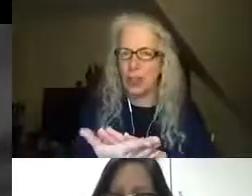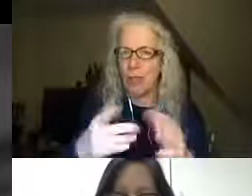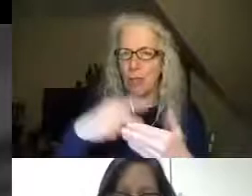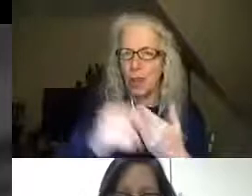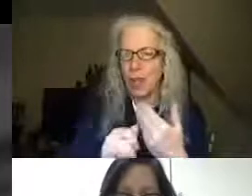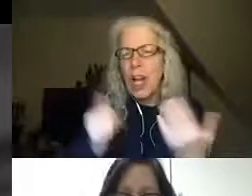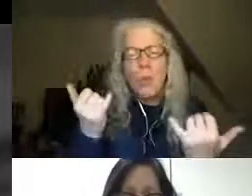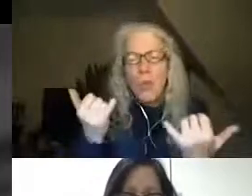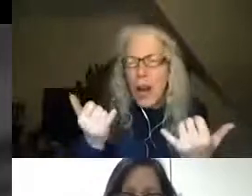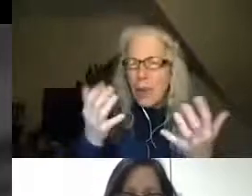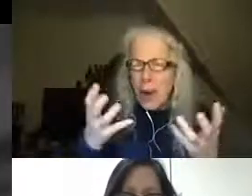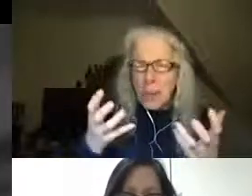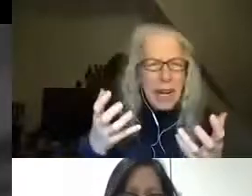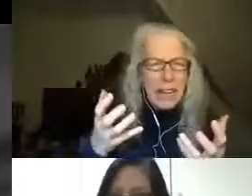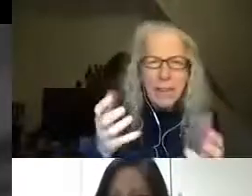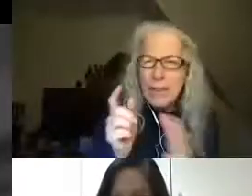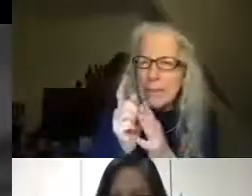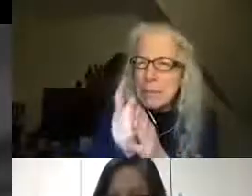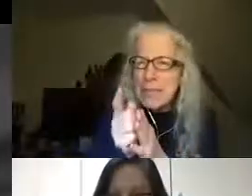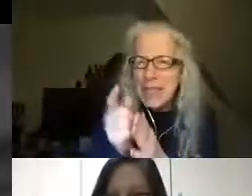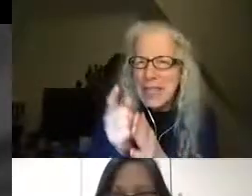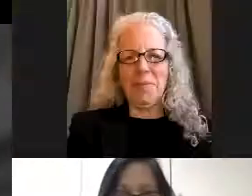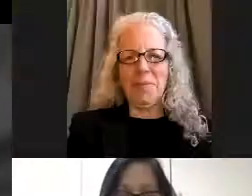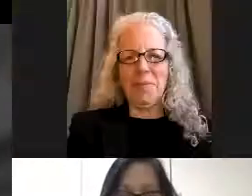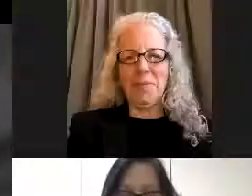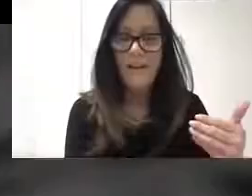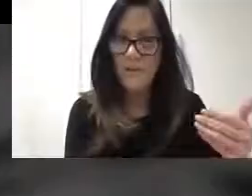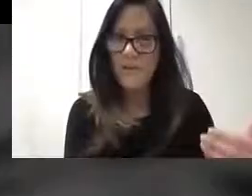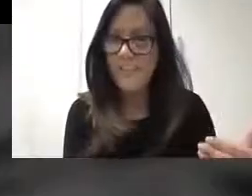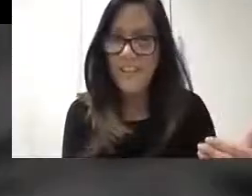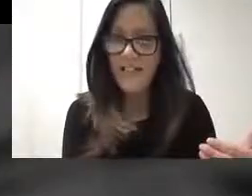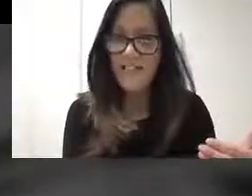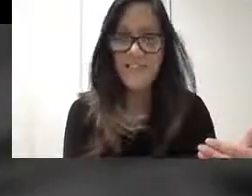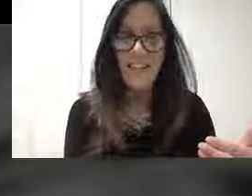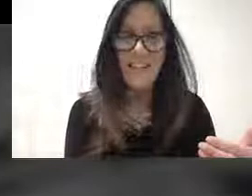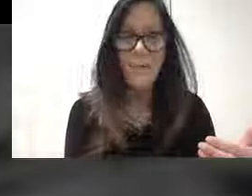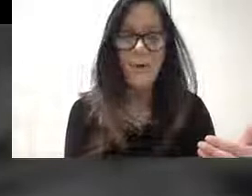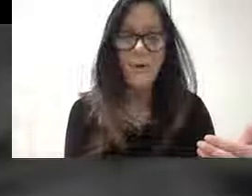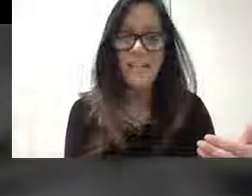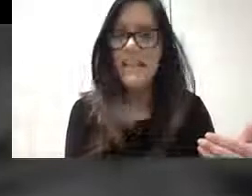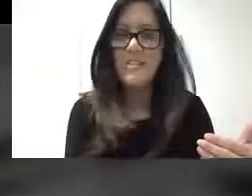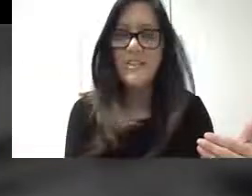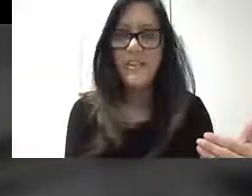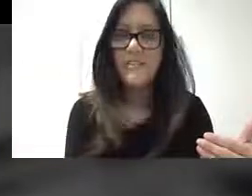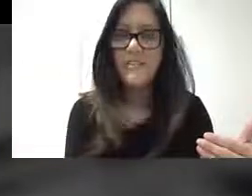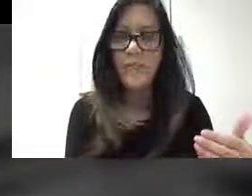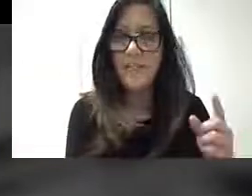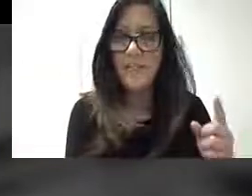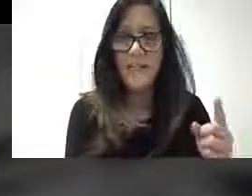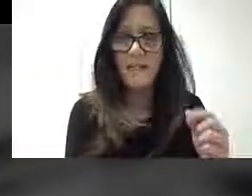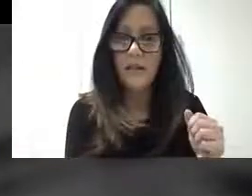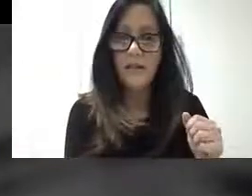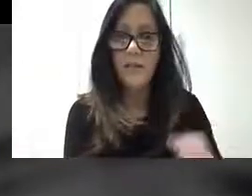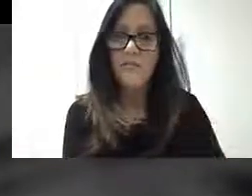moment. I know we're busy moving forward with all of our presentations and the board orientation. I just want to